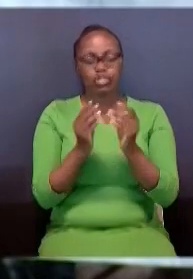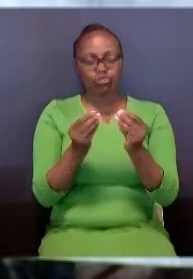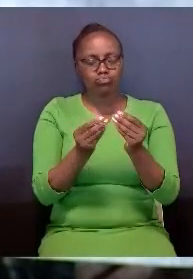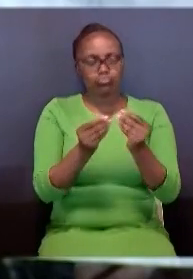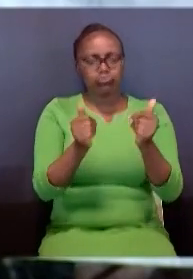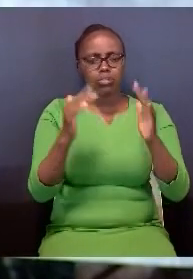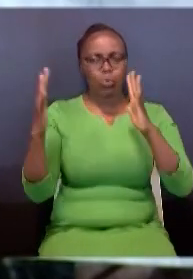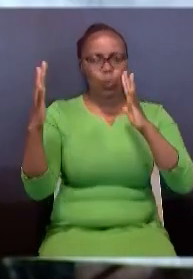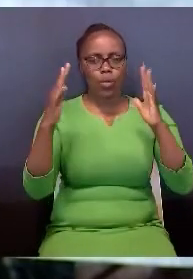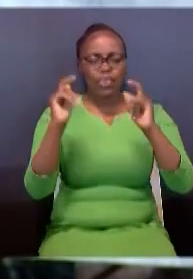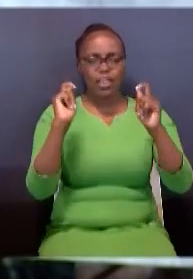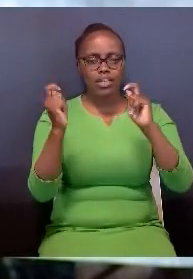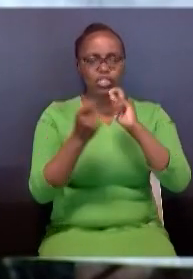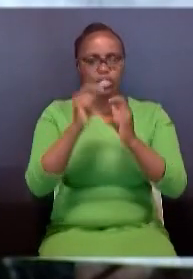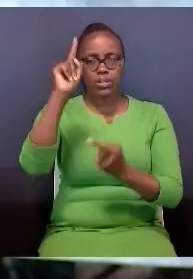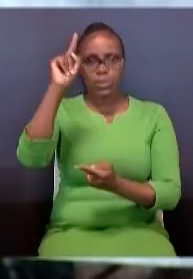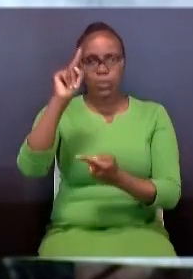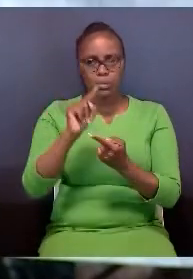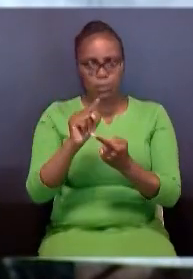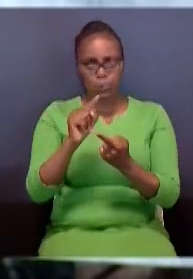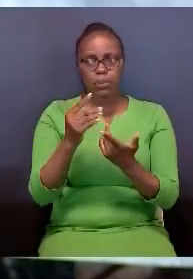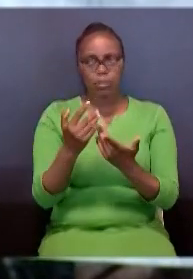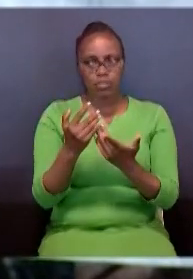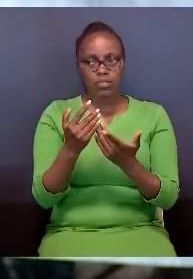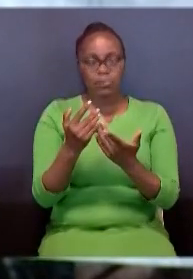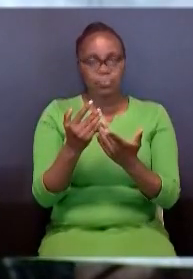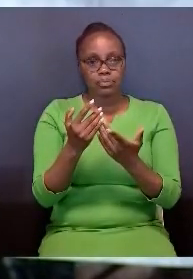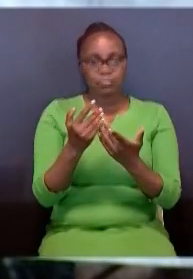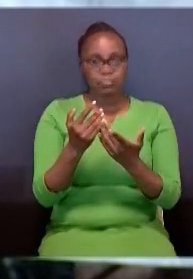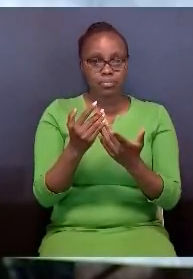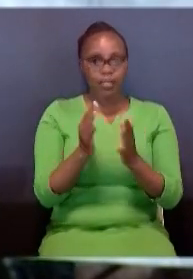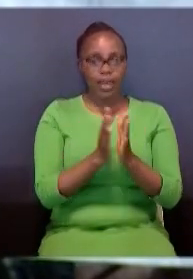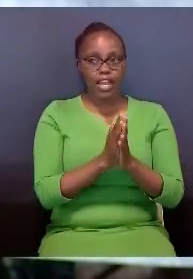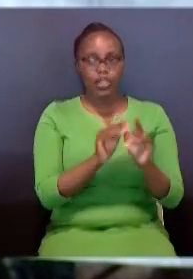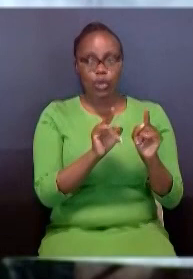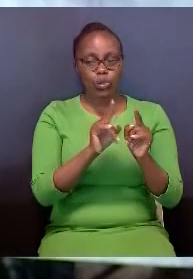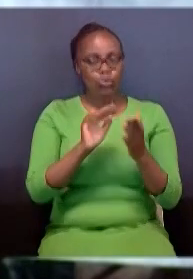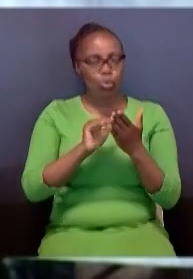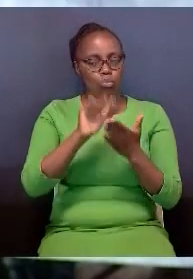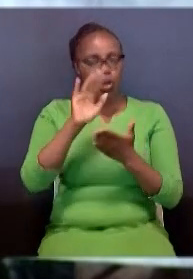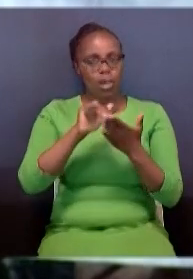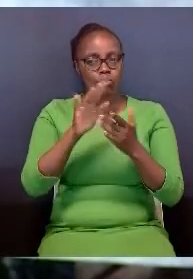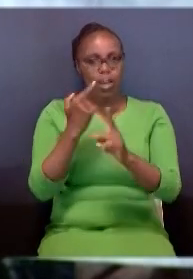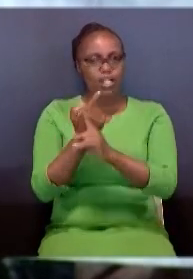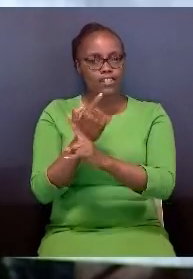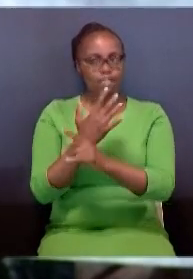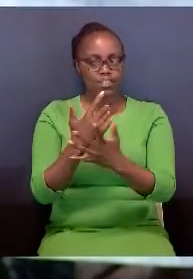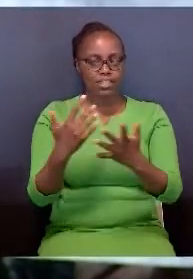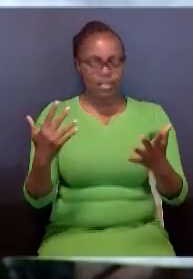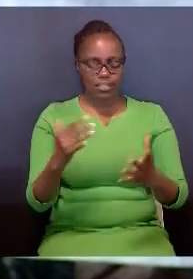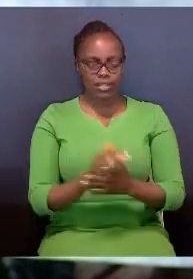change, reduce inequality, and much more.